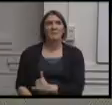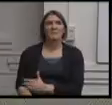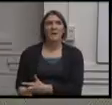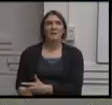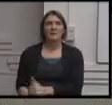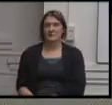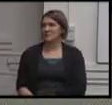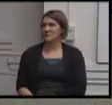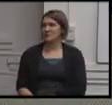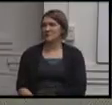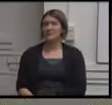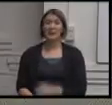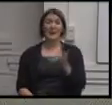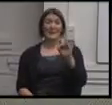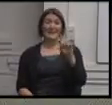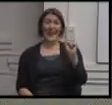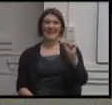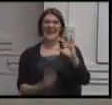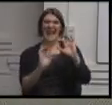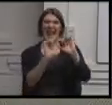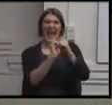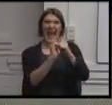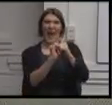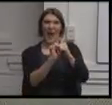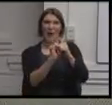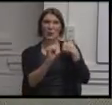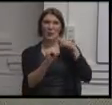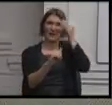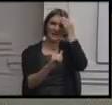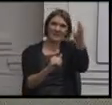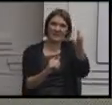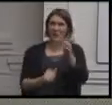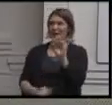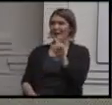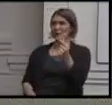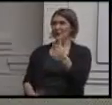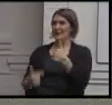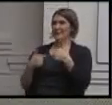we get that feedback to him? Falls to me.